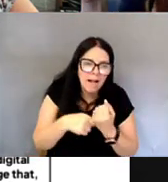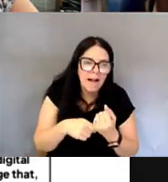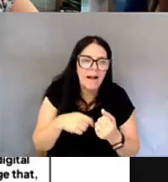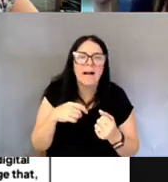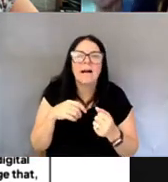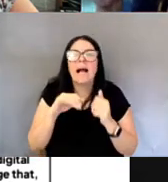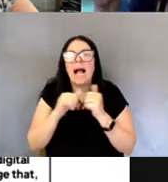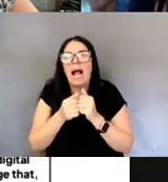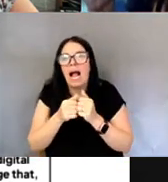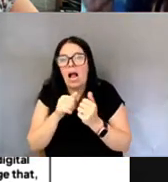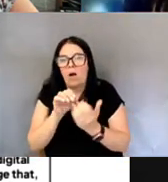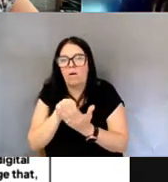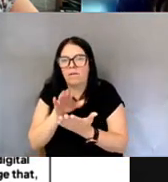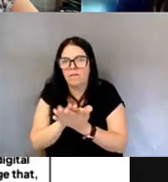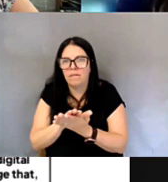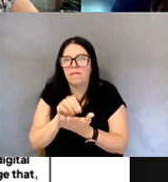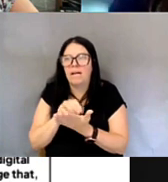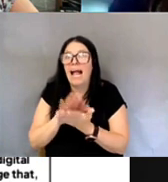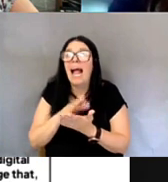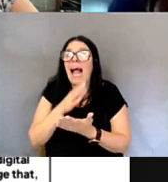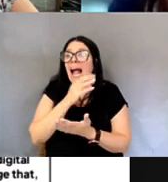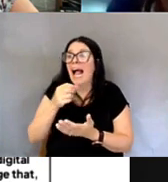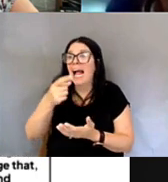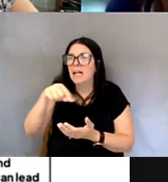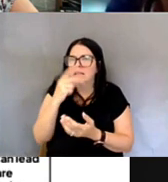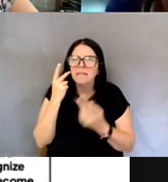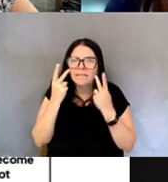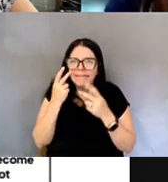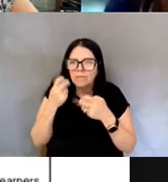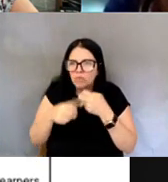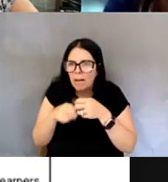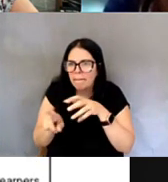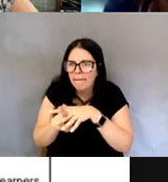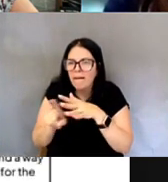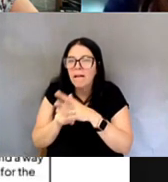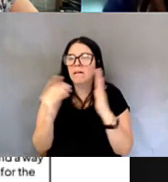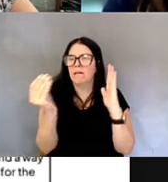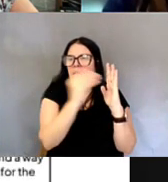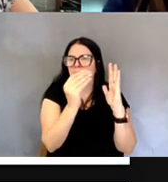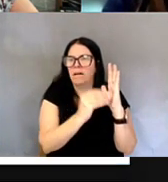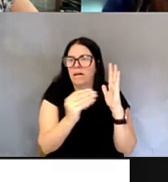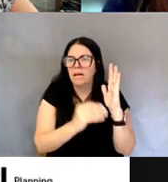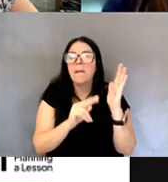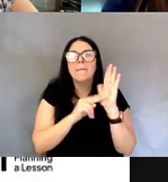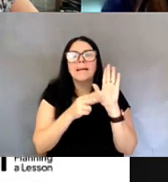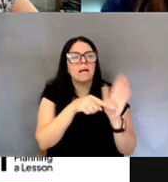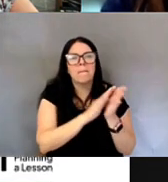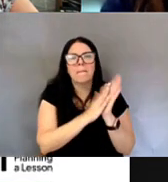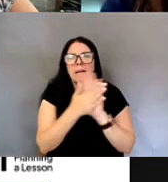the solutions to common problems, building a list of problem solving moments.